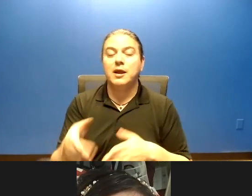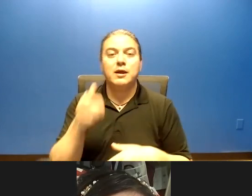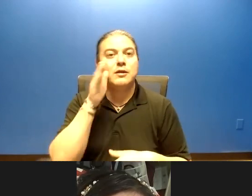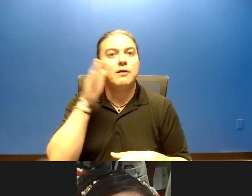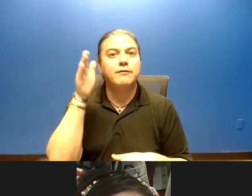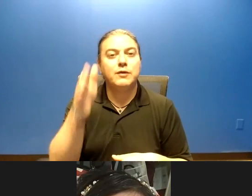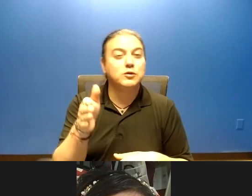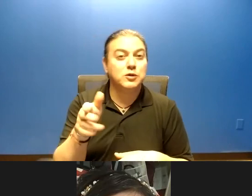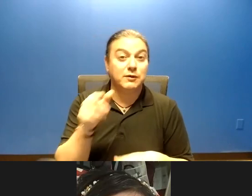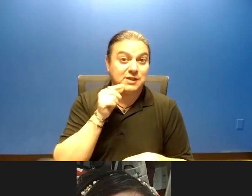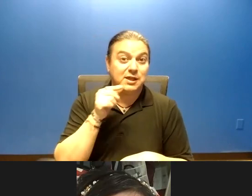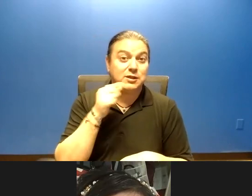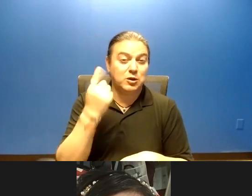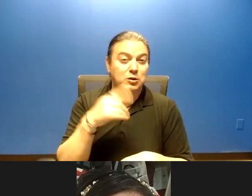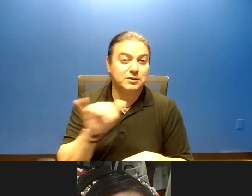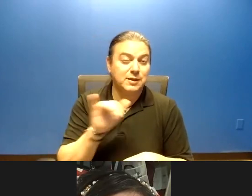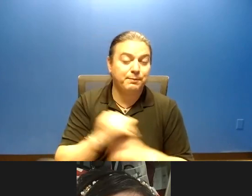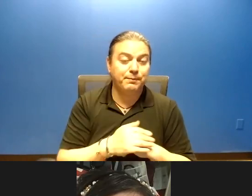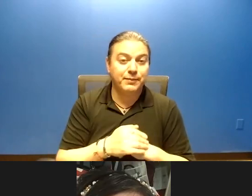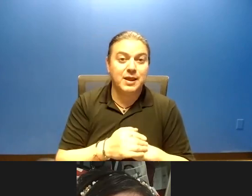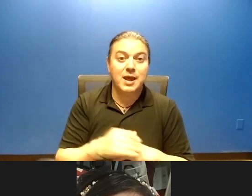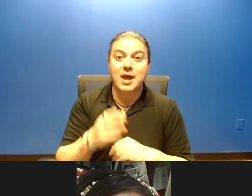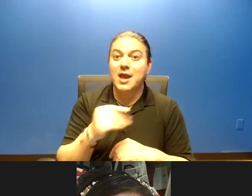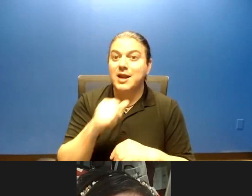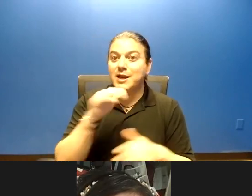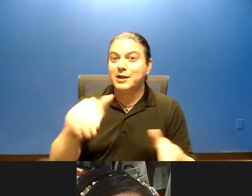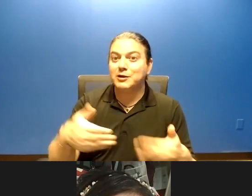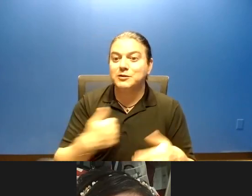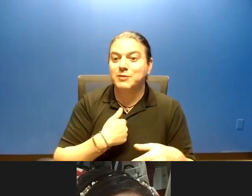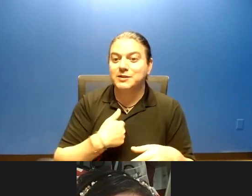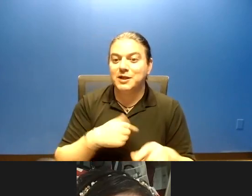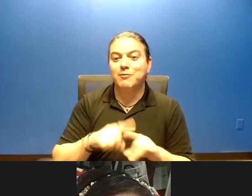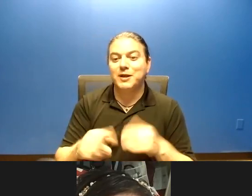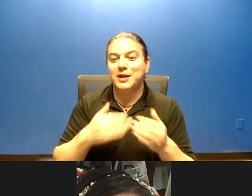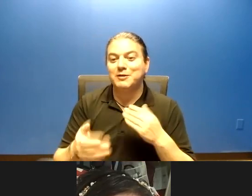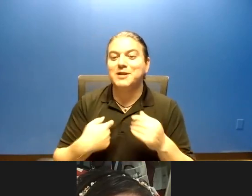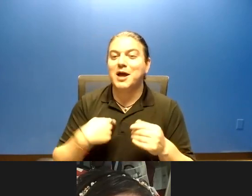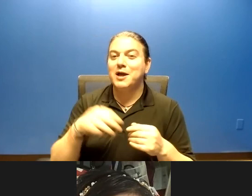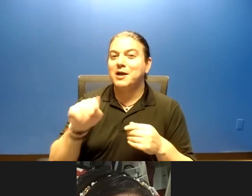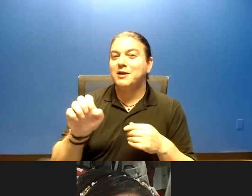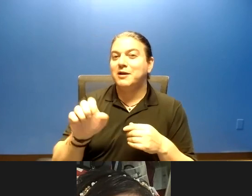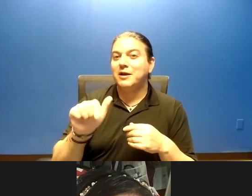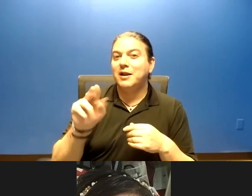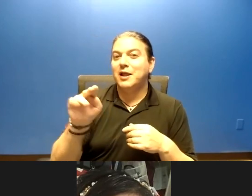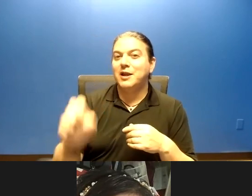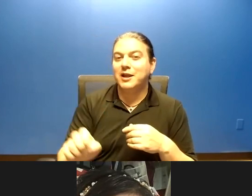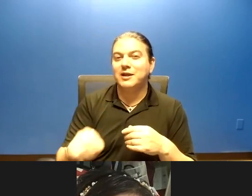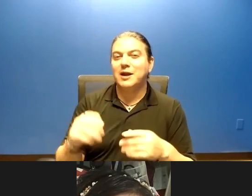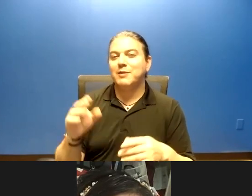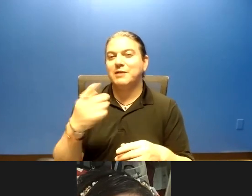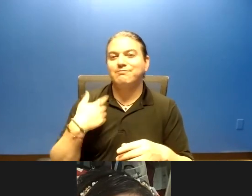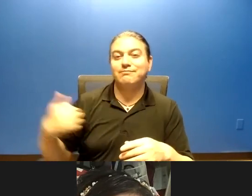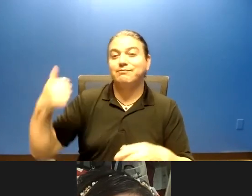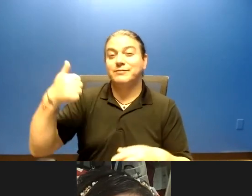Antonio looks like. And I didn't introduce myself up front, but I'm Melanie Cawthon and I'm the executive director at